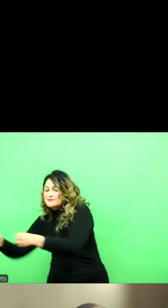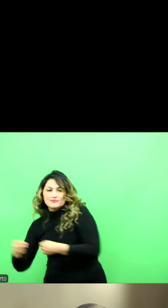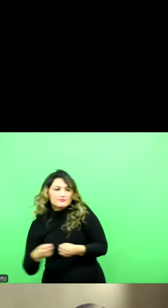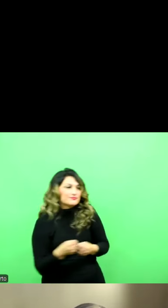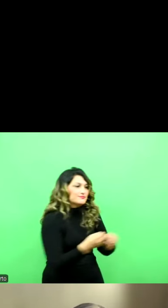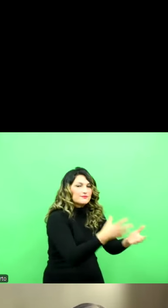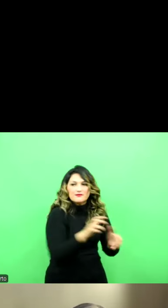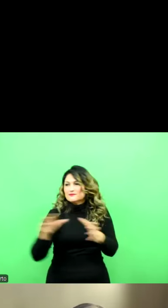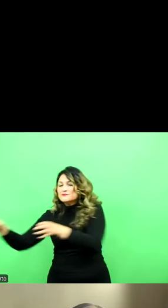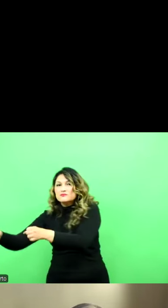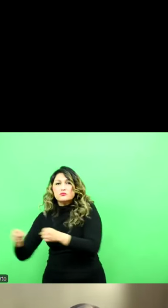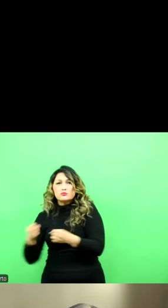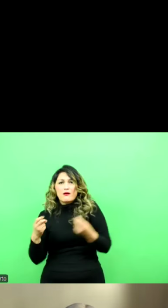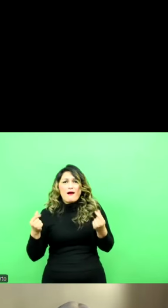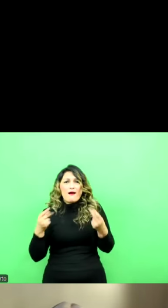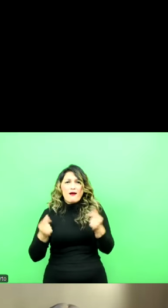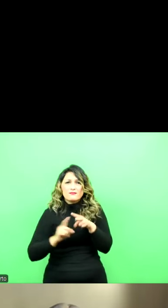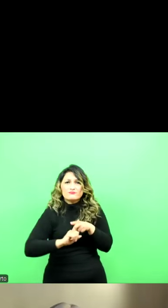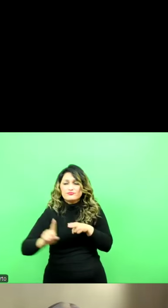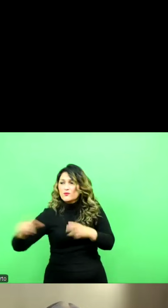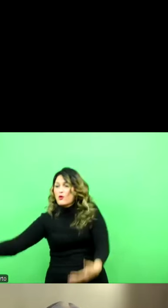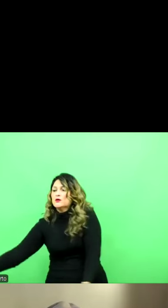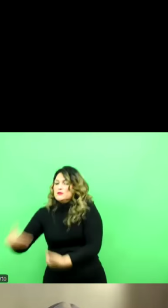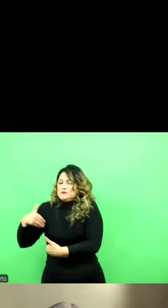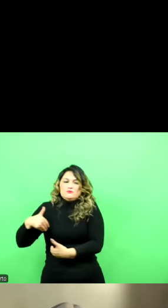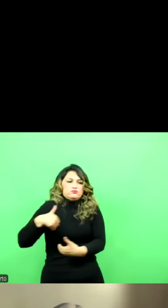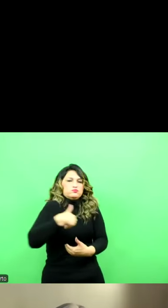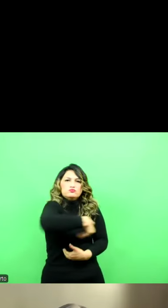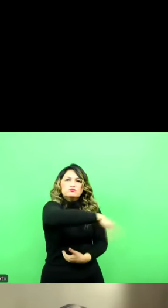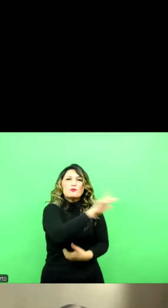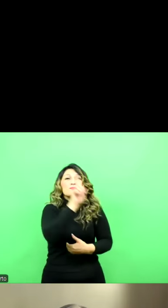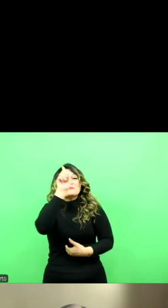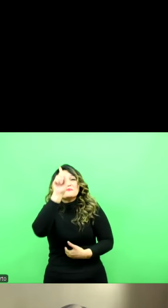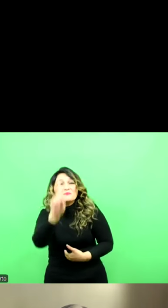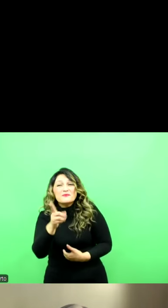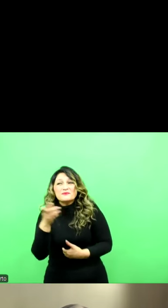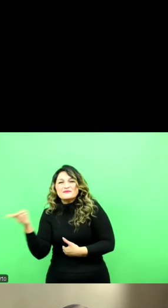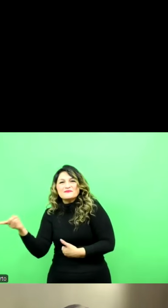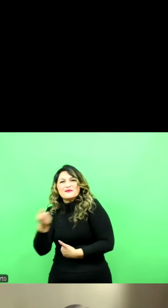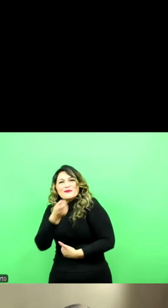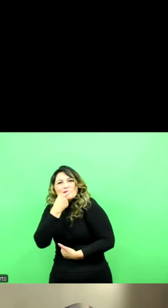other supplies. Now, again, it's not enough to think about